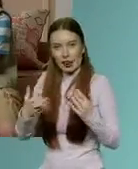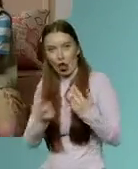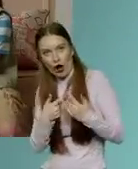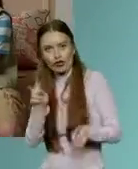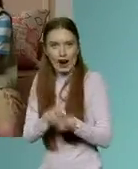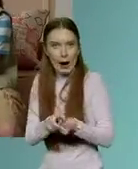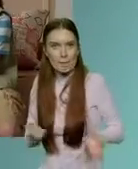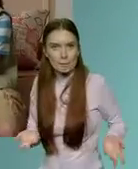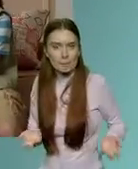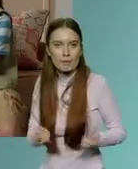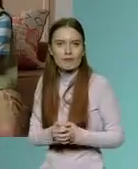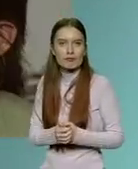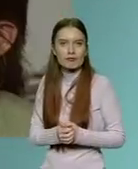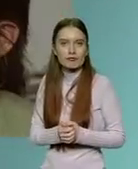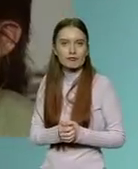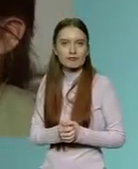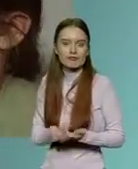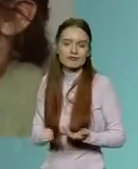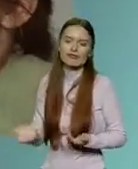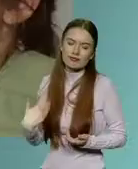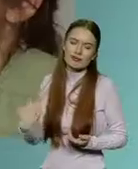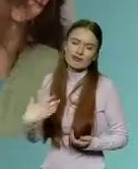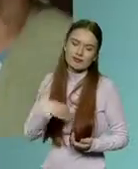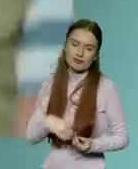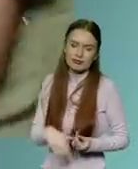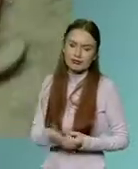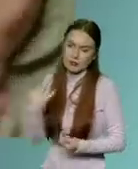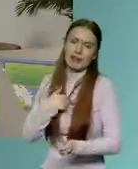sandwich is gone. Dana, hand it over.